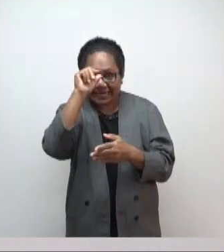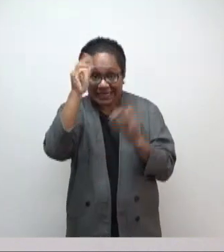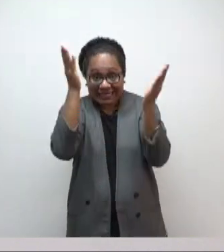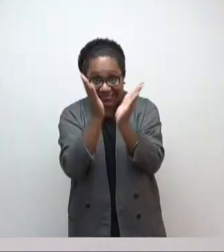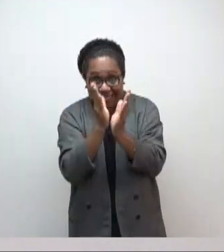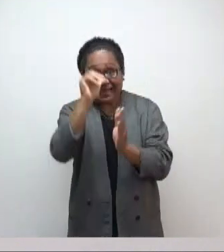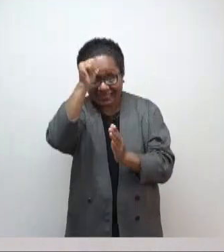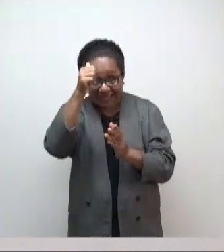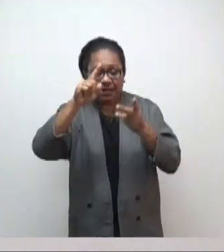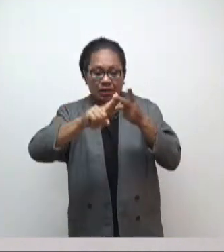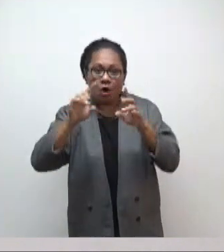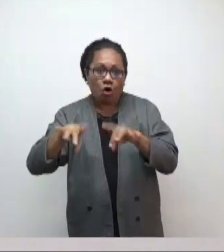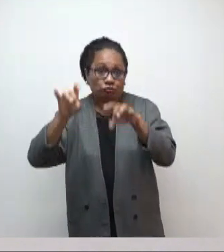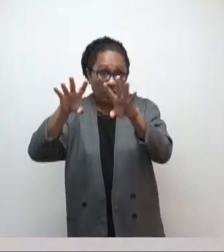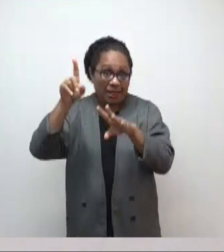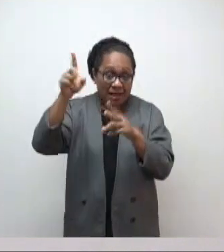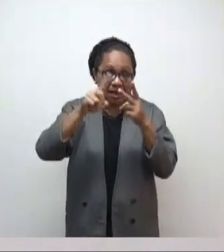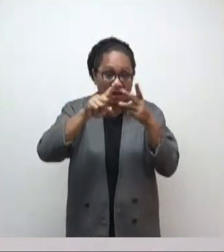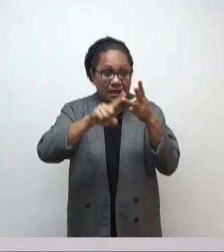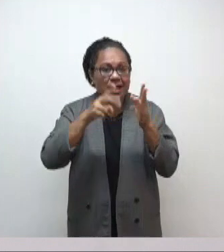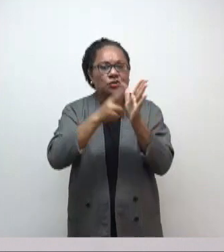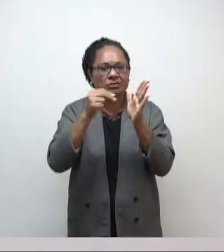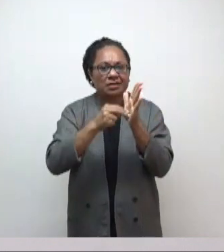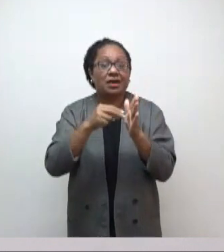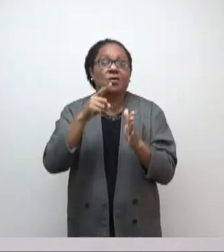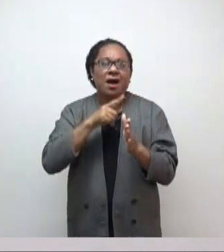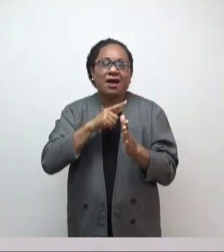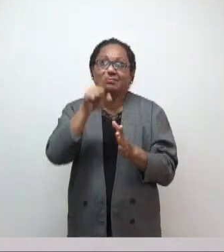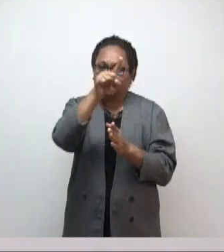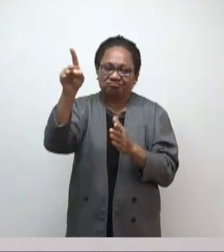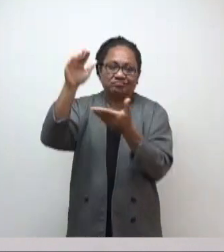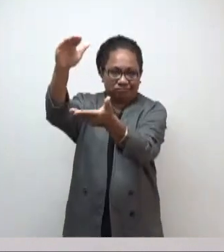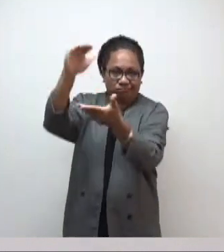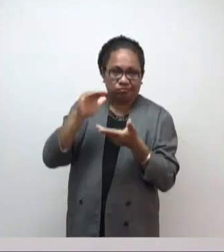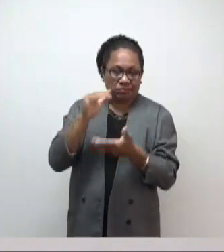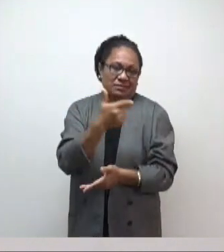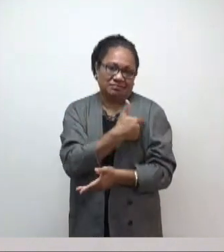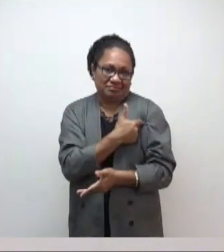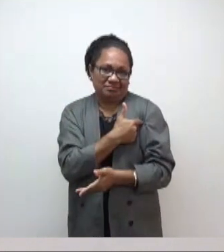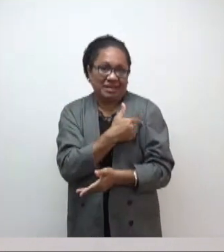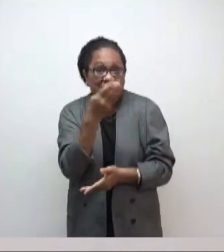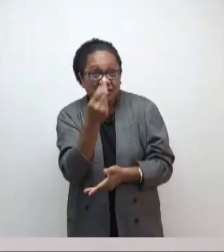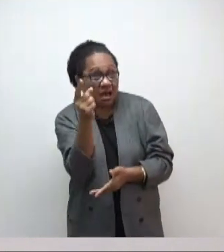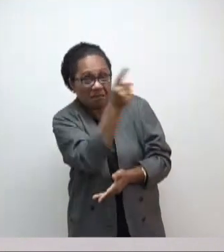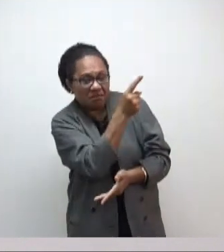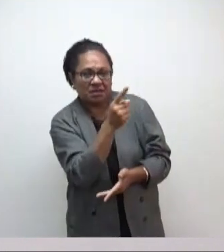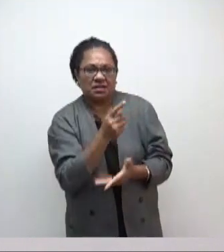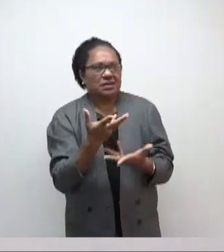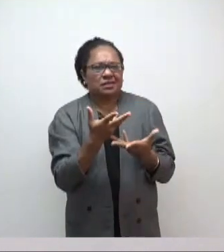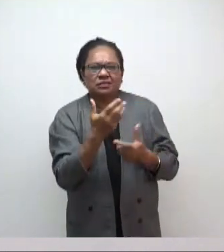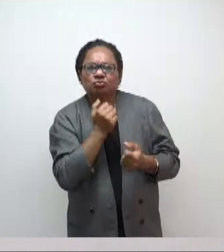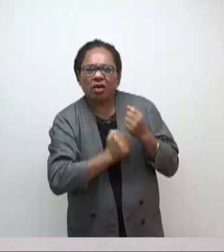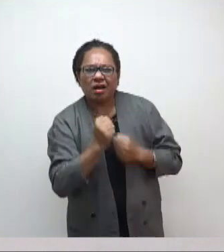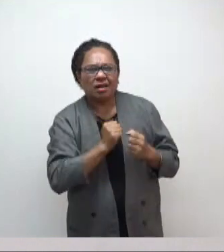and New Zealand, for making these vaccines available to us when so many places around the world are struggling with issues